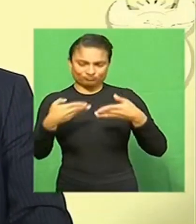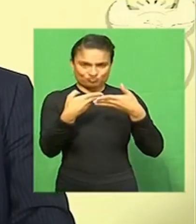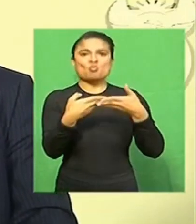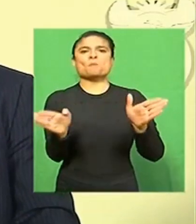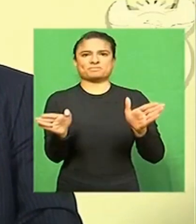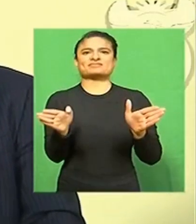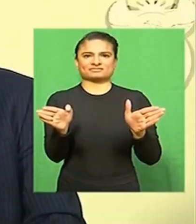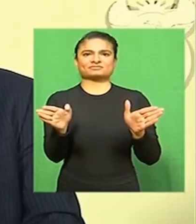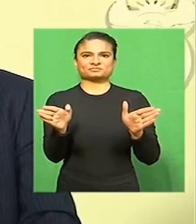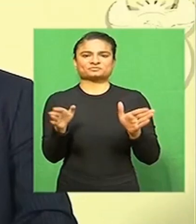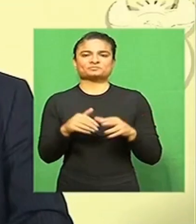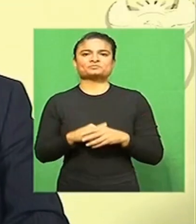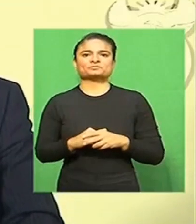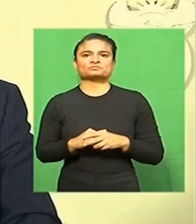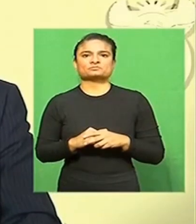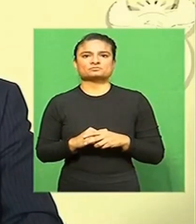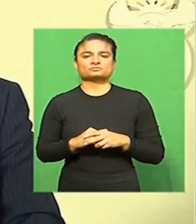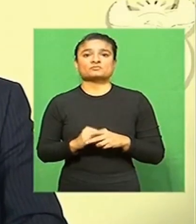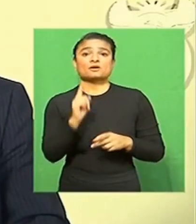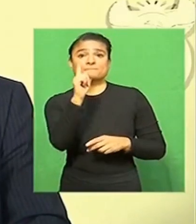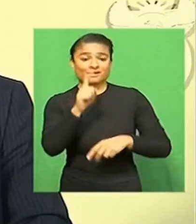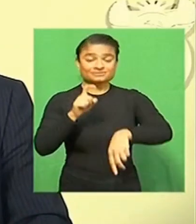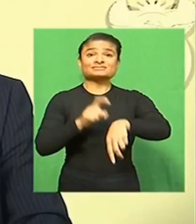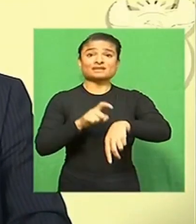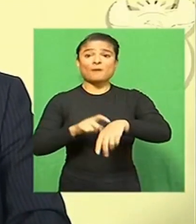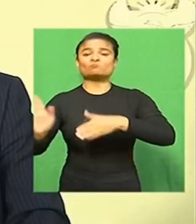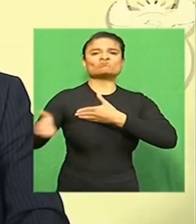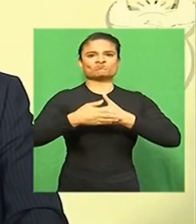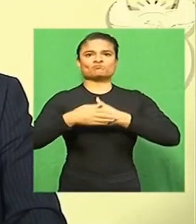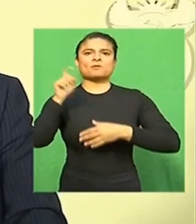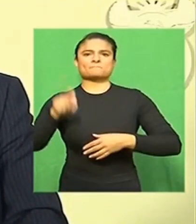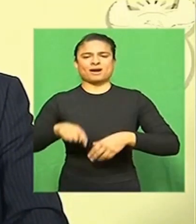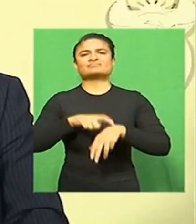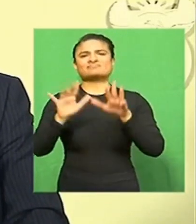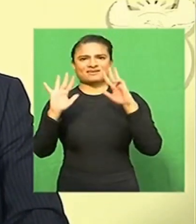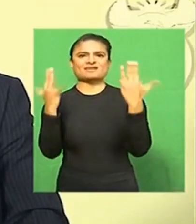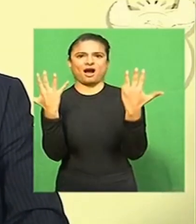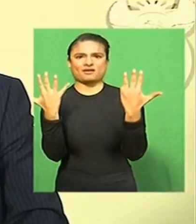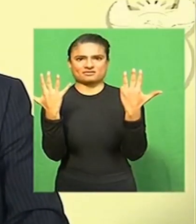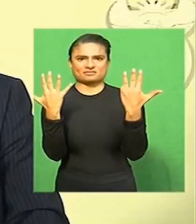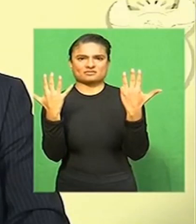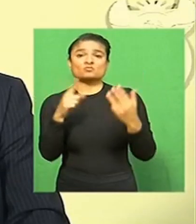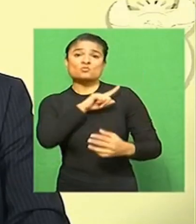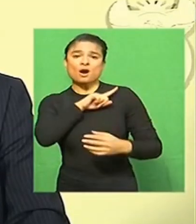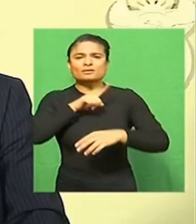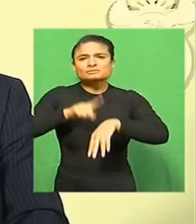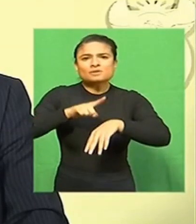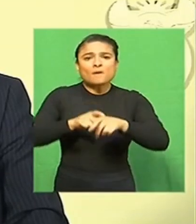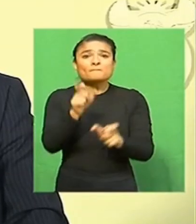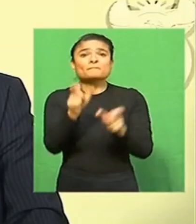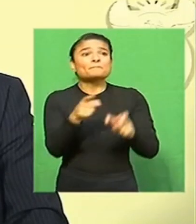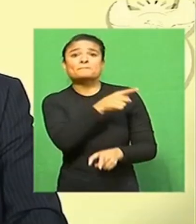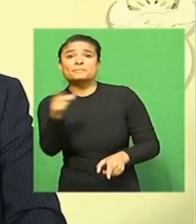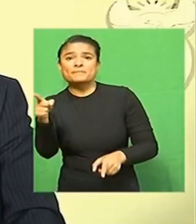These establishments will however need to close by 9pm to allow their employees and patrons to travel